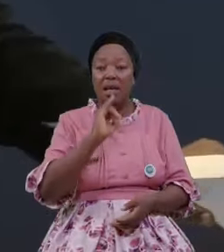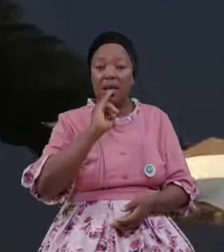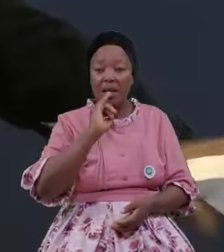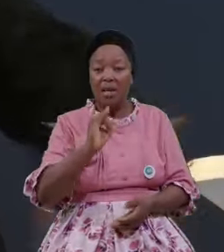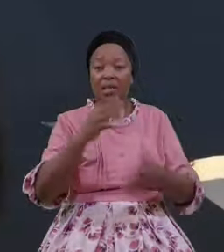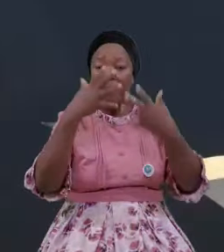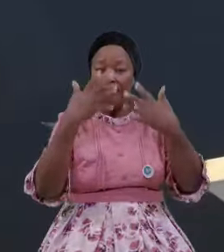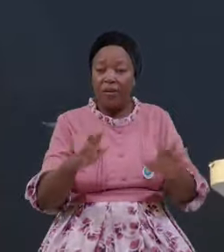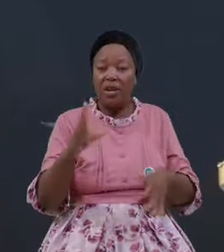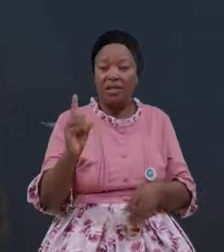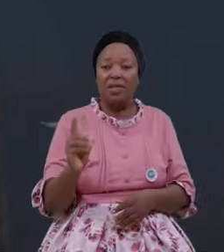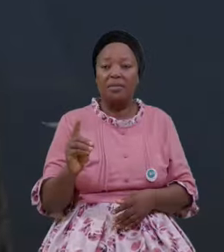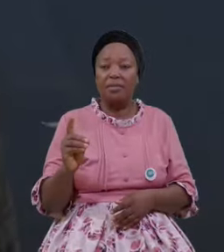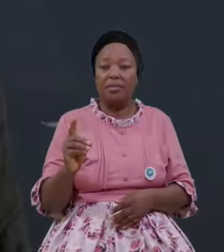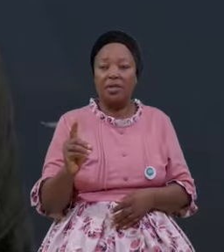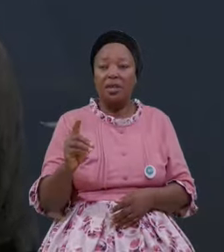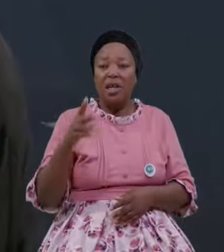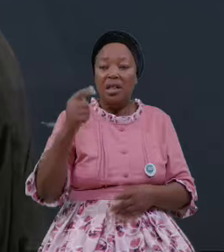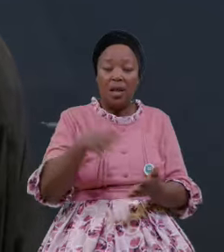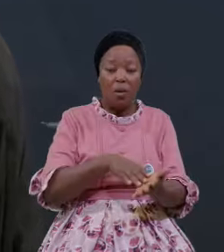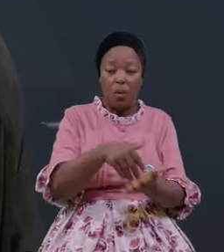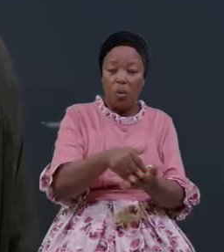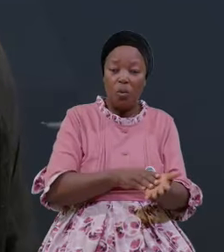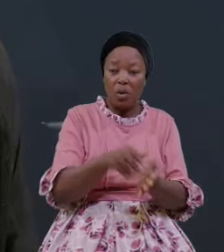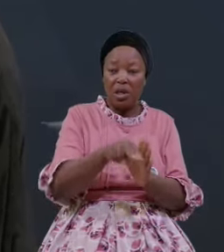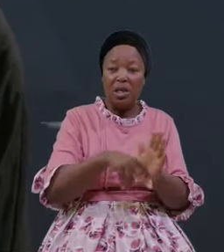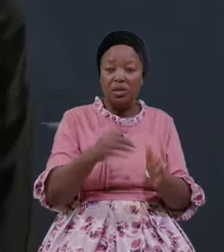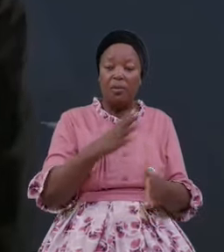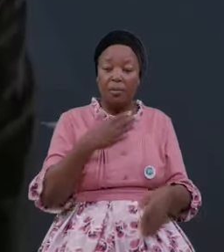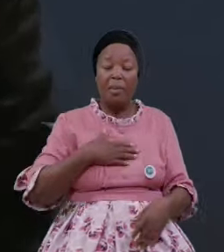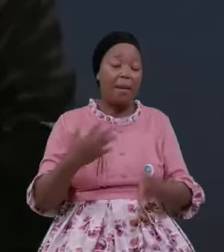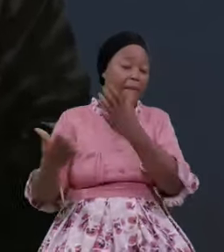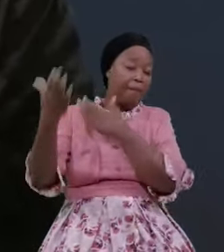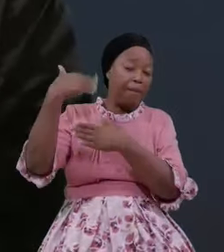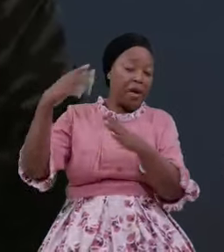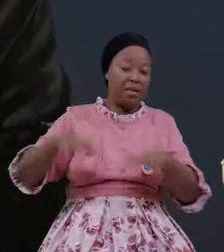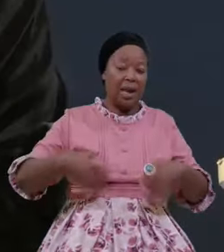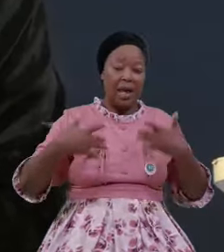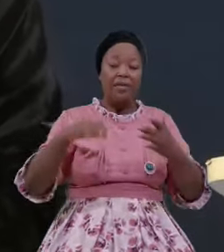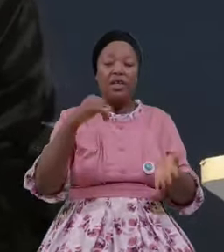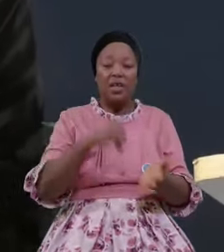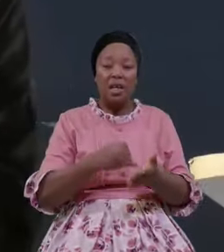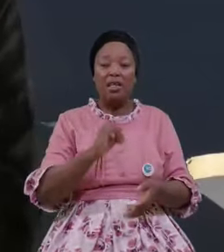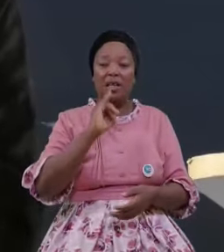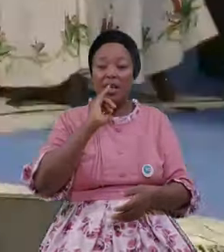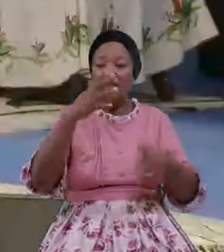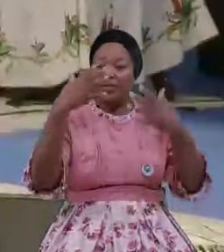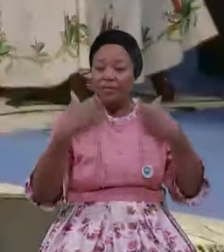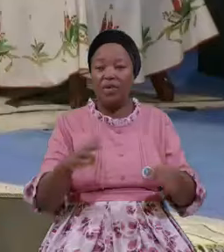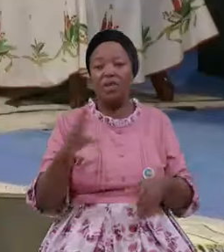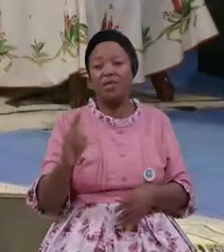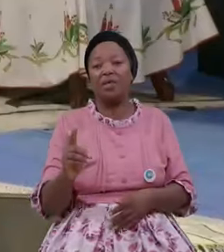finished. The weakness of my past life, it is finished.